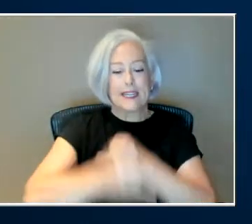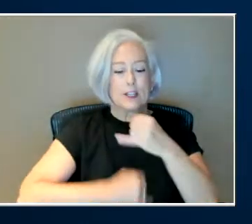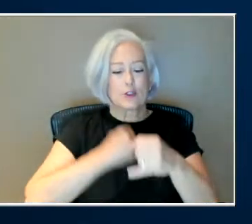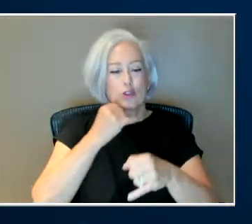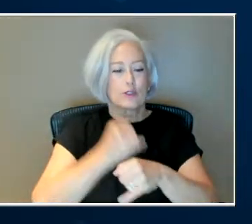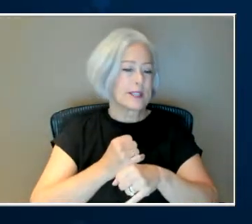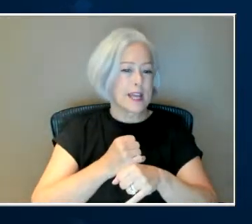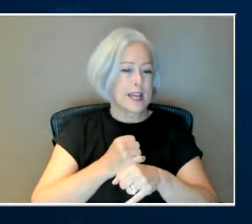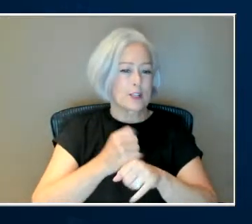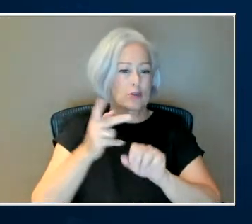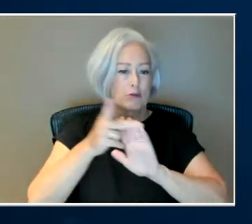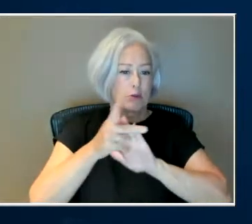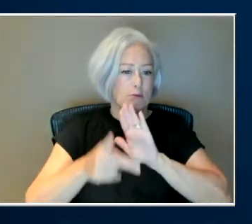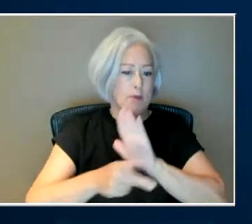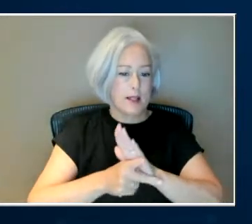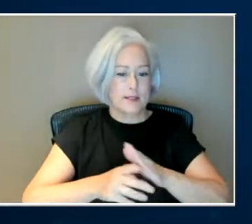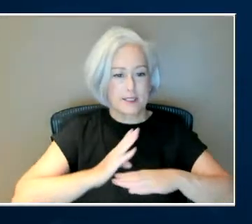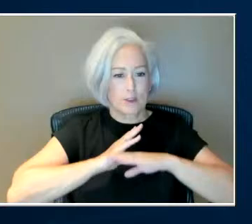heat stroke?